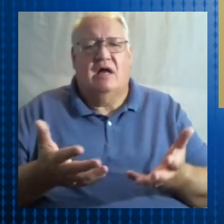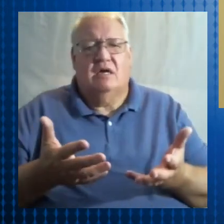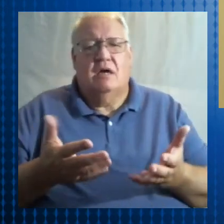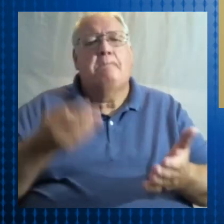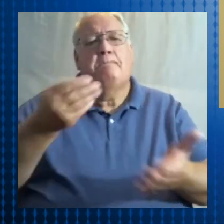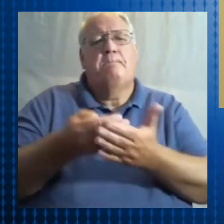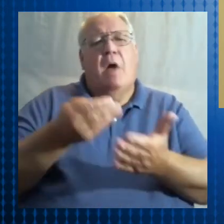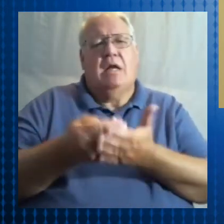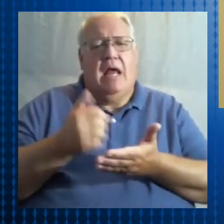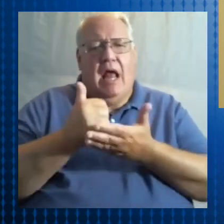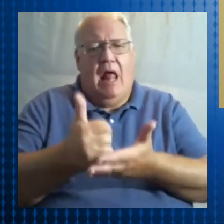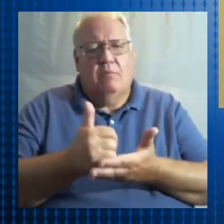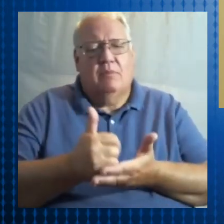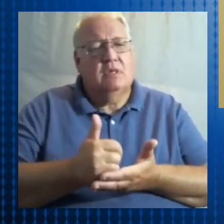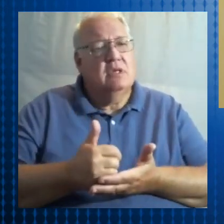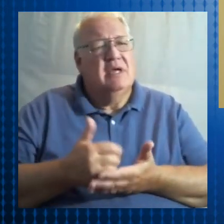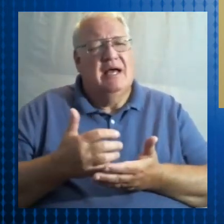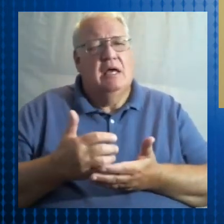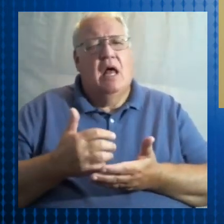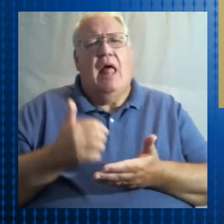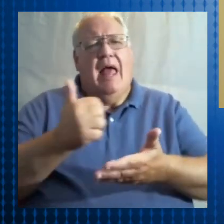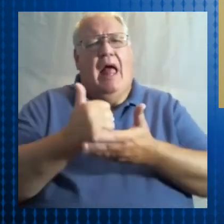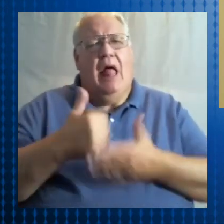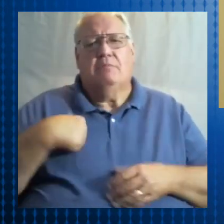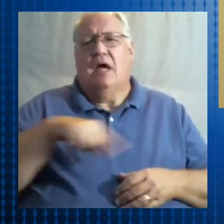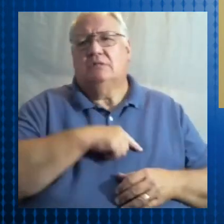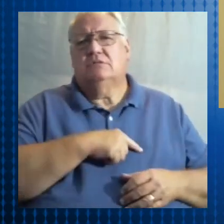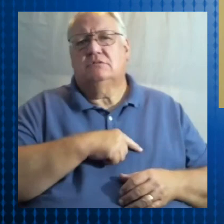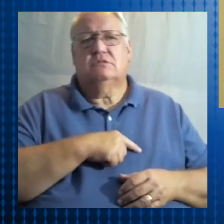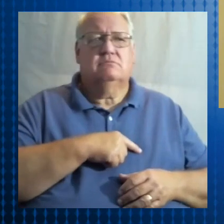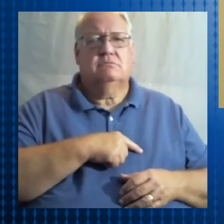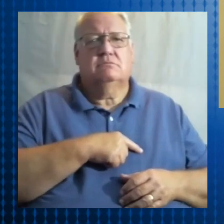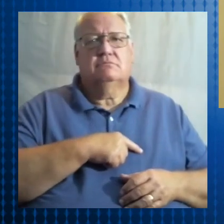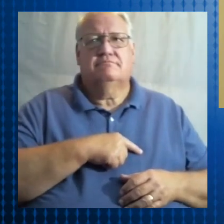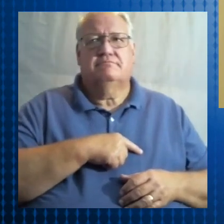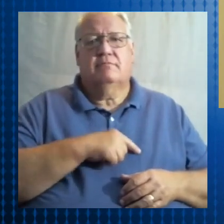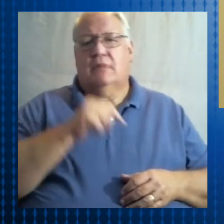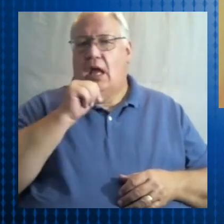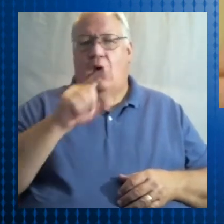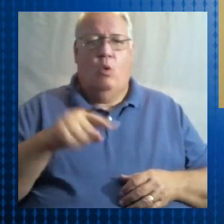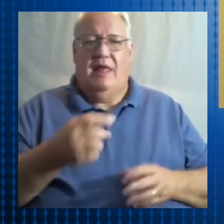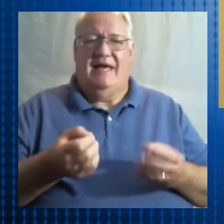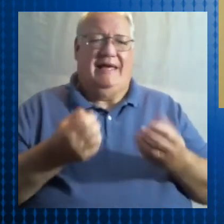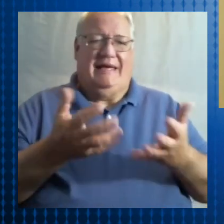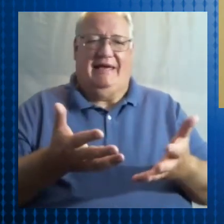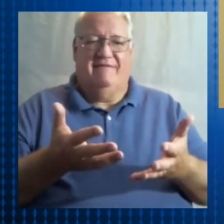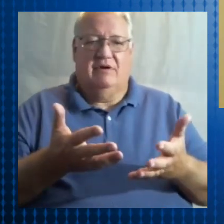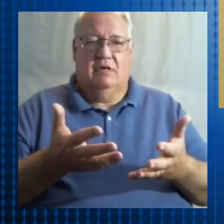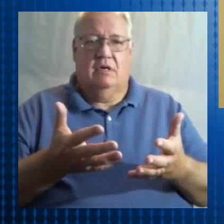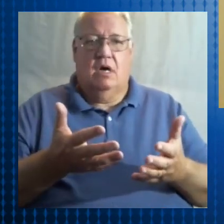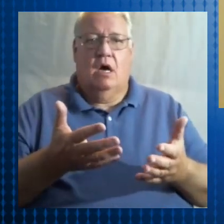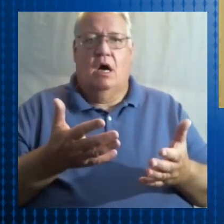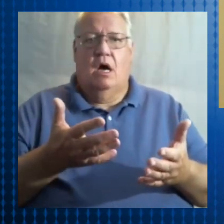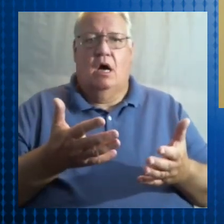monetary help as well, which has made it possible for us this year to not only give a significant